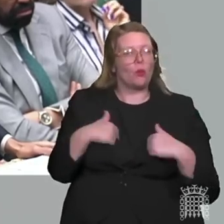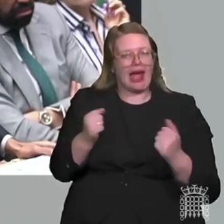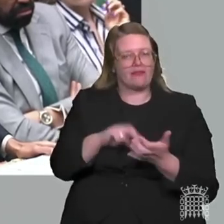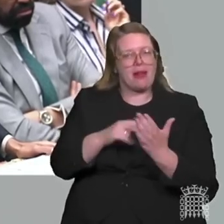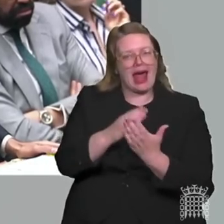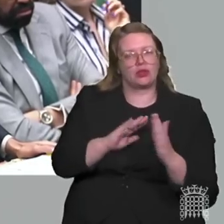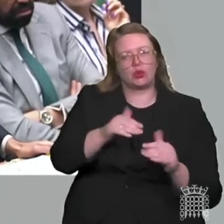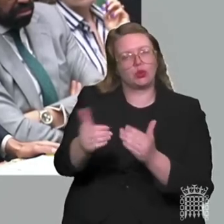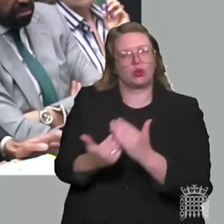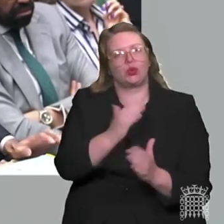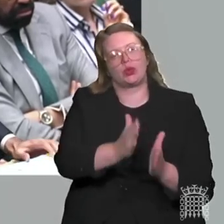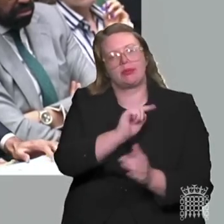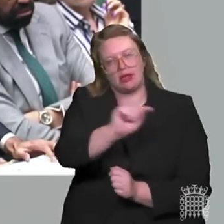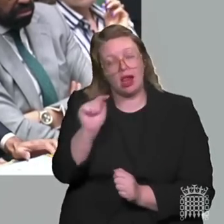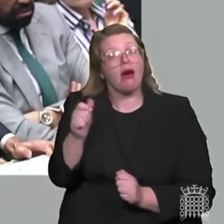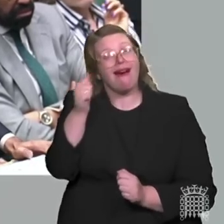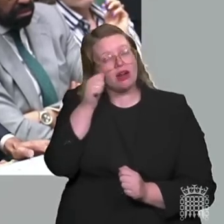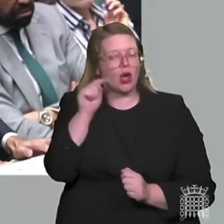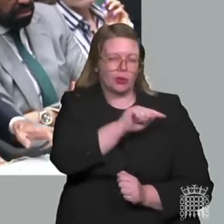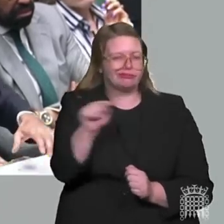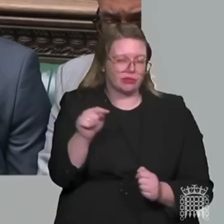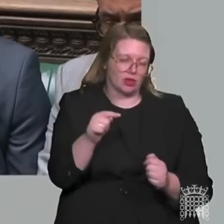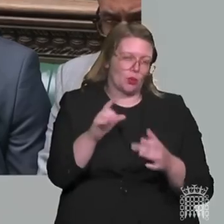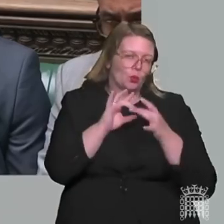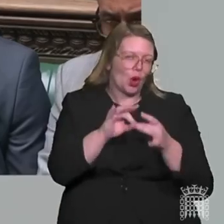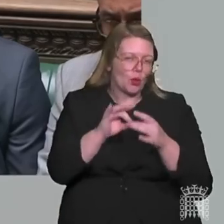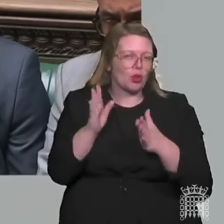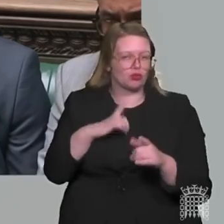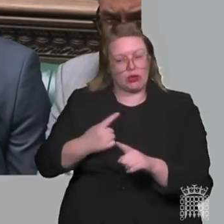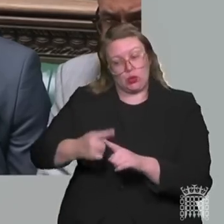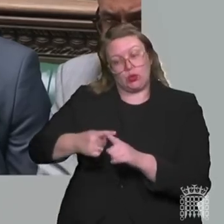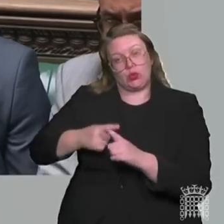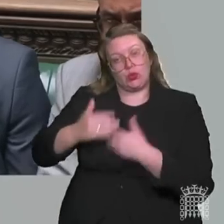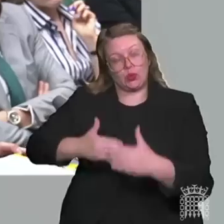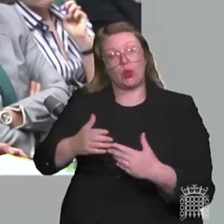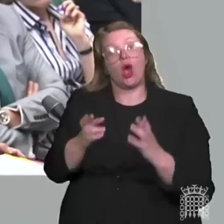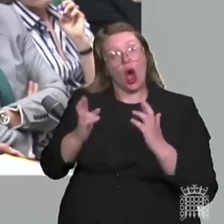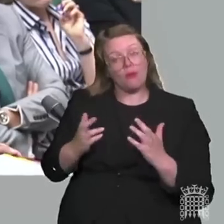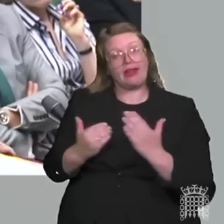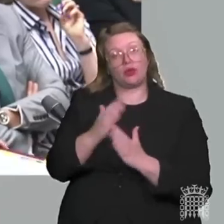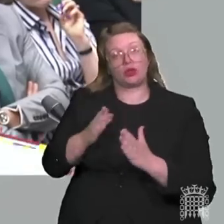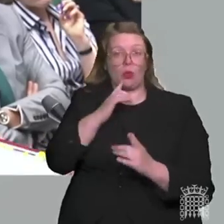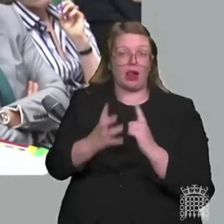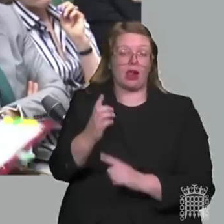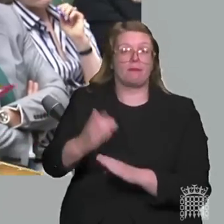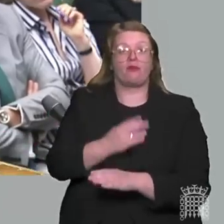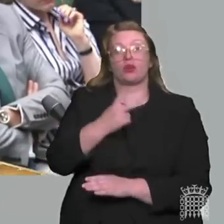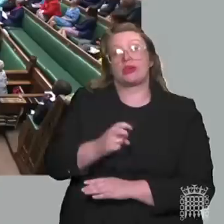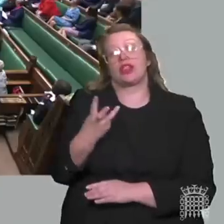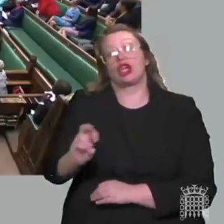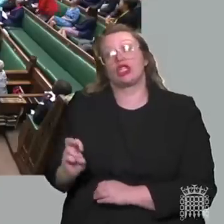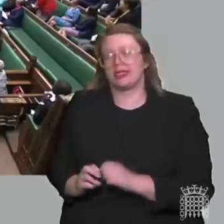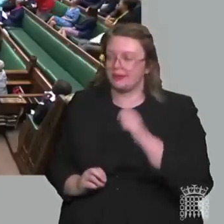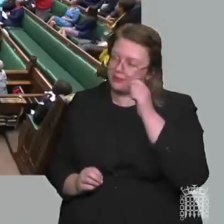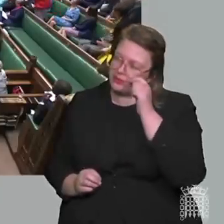with the Trust to make sure that we can progress works as soon as possible and expect the new hospital to be delivered by 2030. Mr